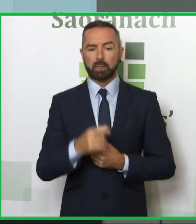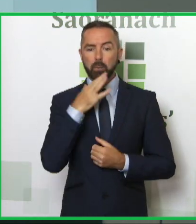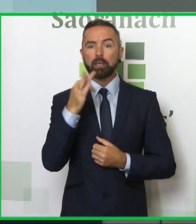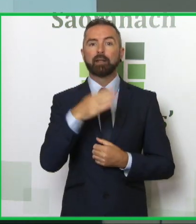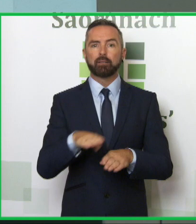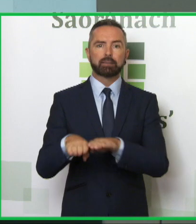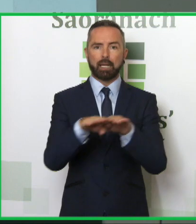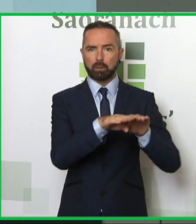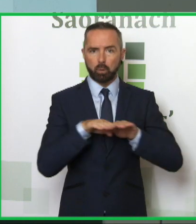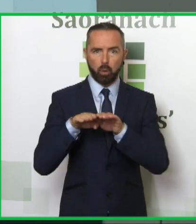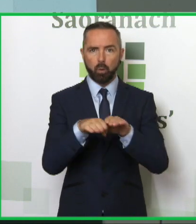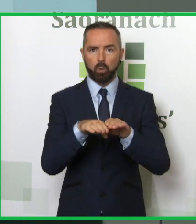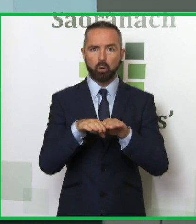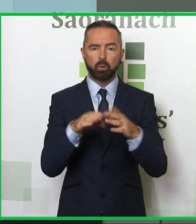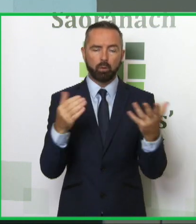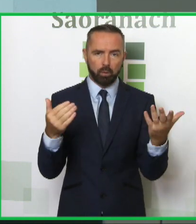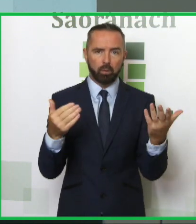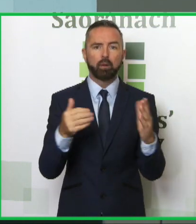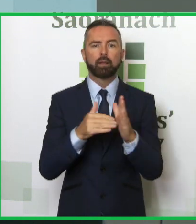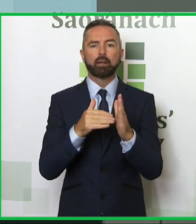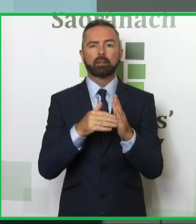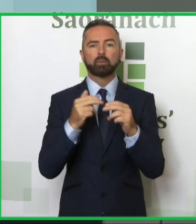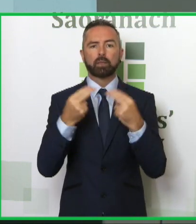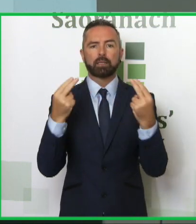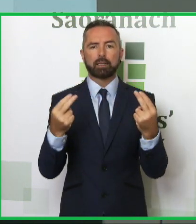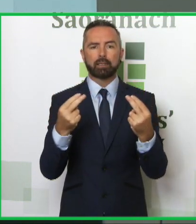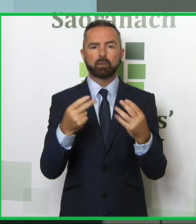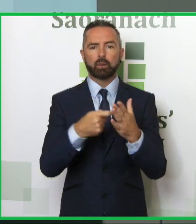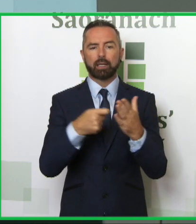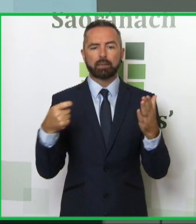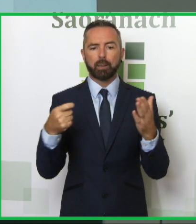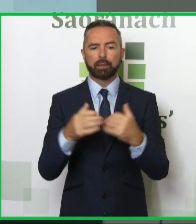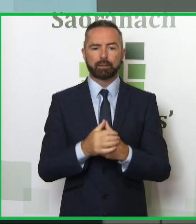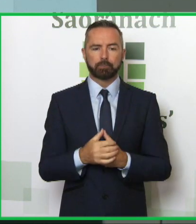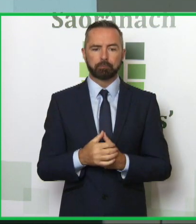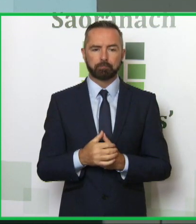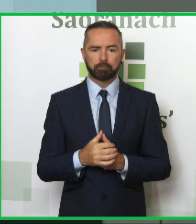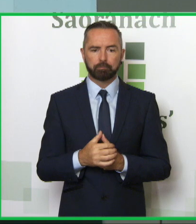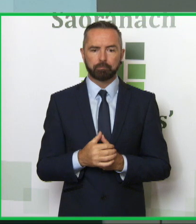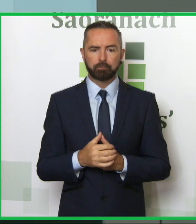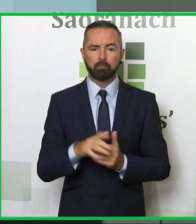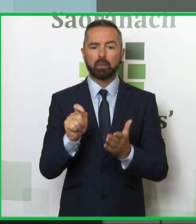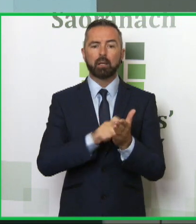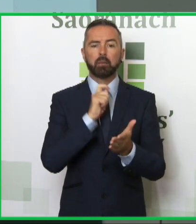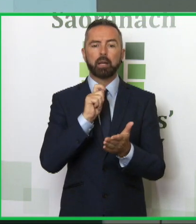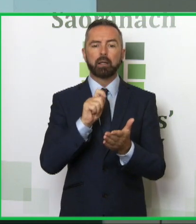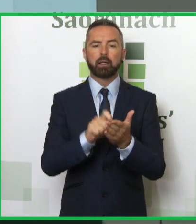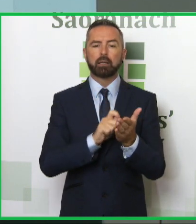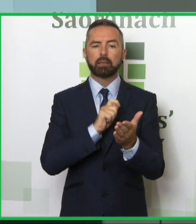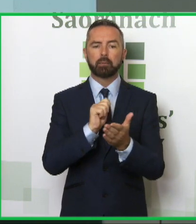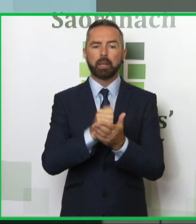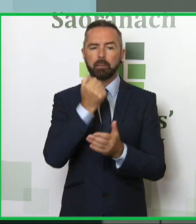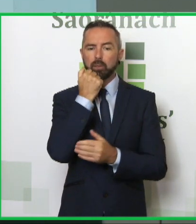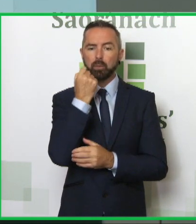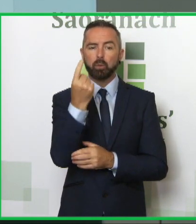adult caution is potentially expandable. And in ballot paper 1, just to jump to it, Ciara, again, to give